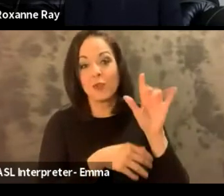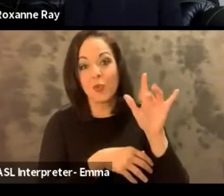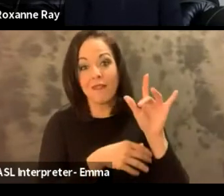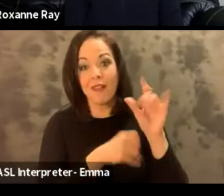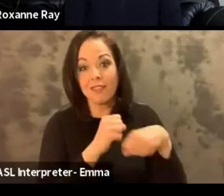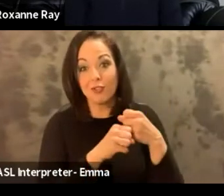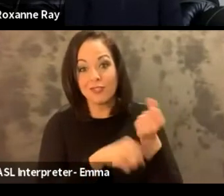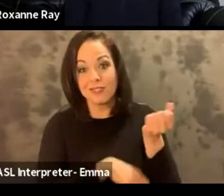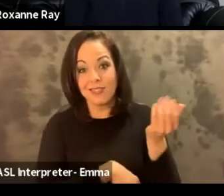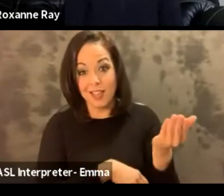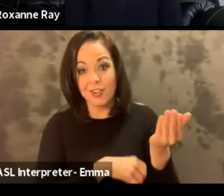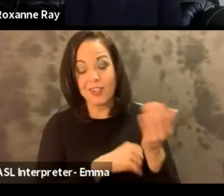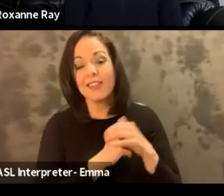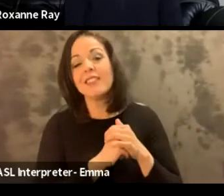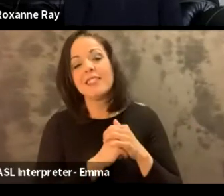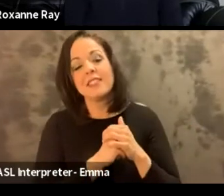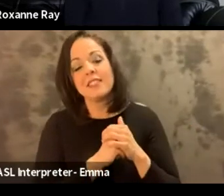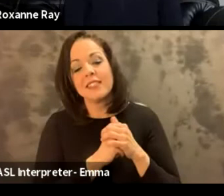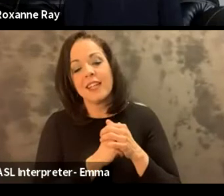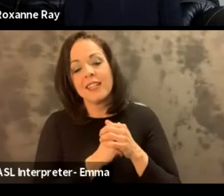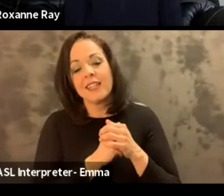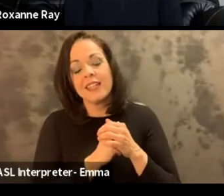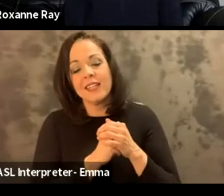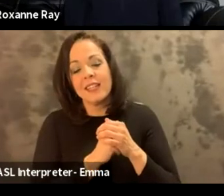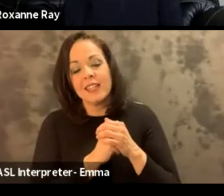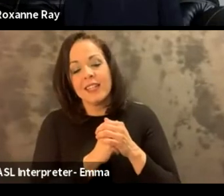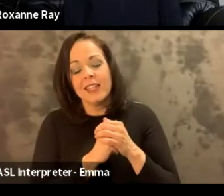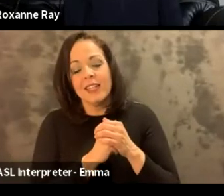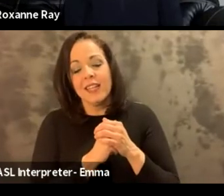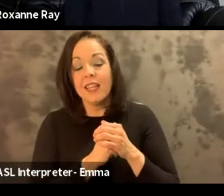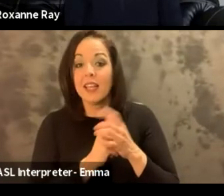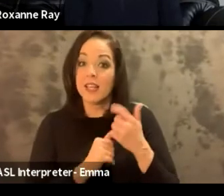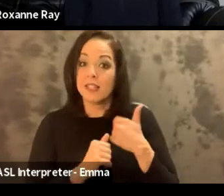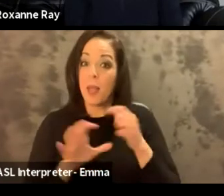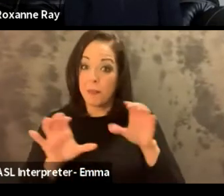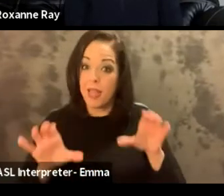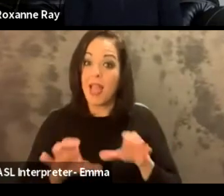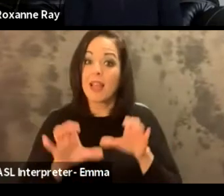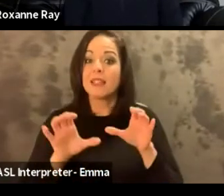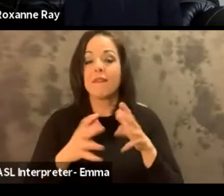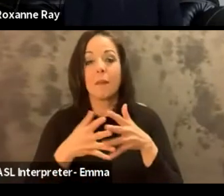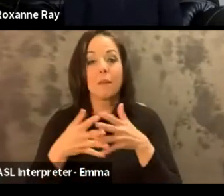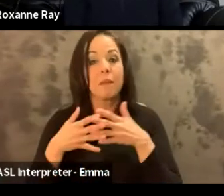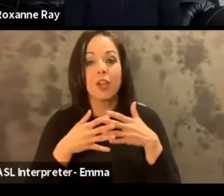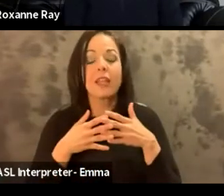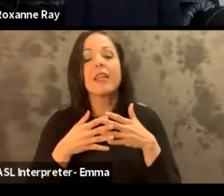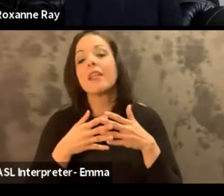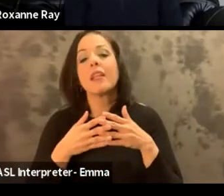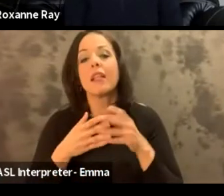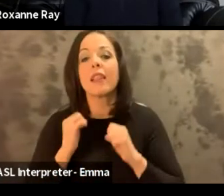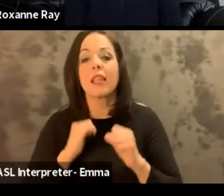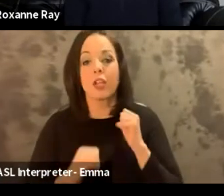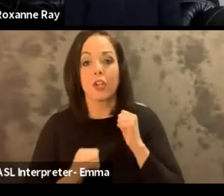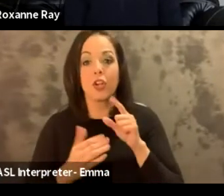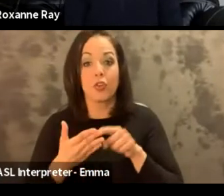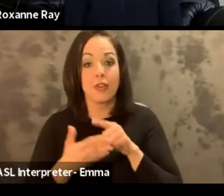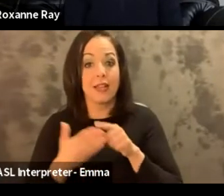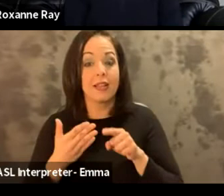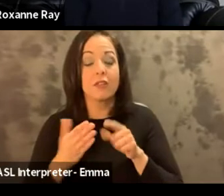years. So I am active in the American Theater Critics Association,